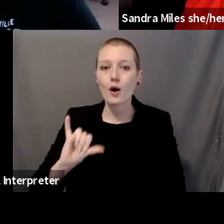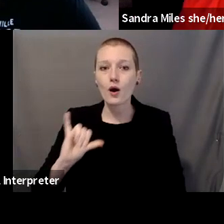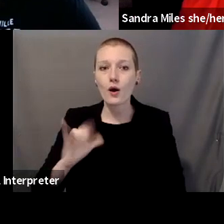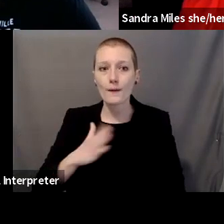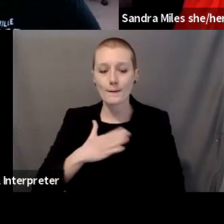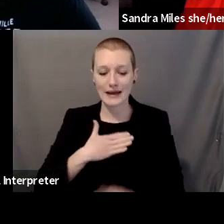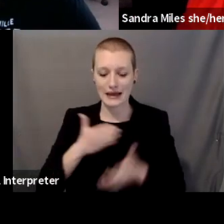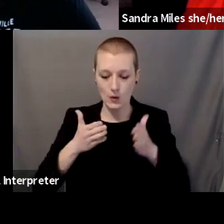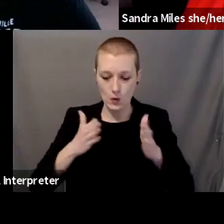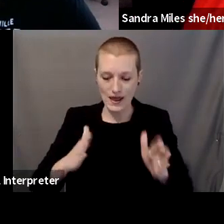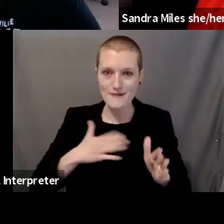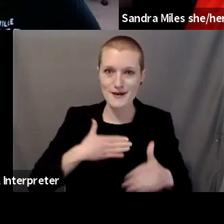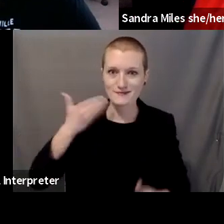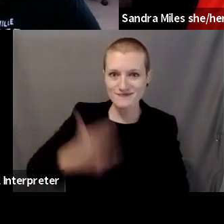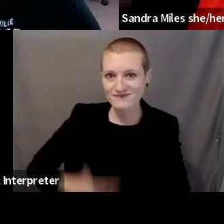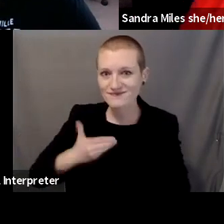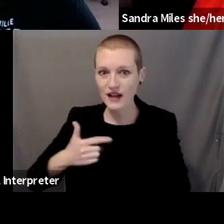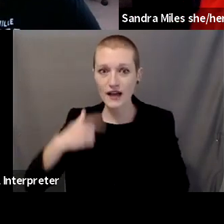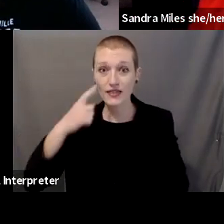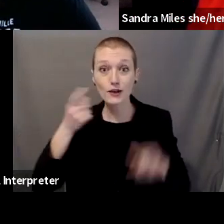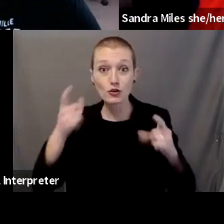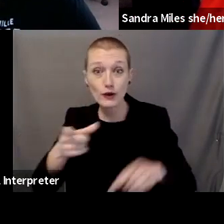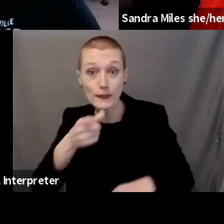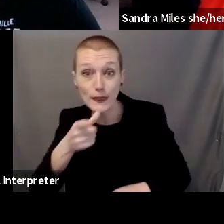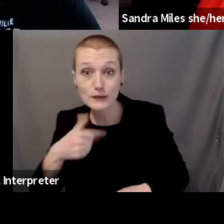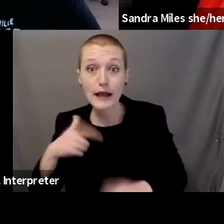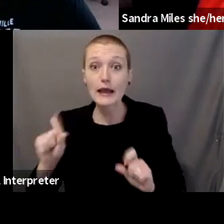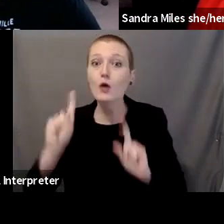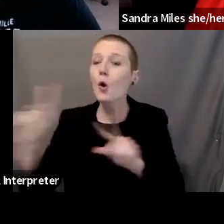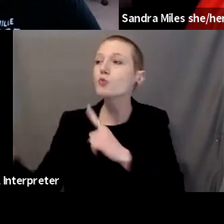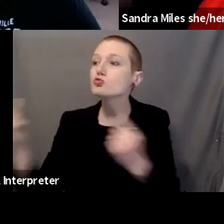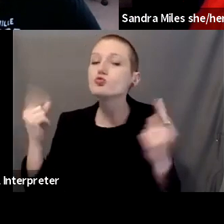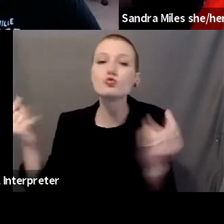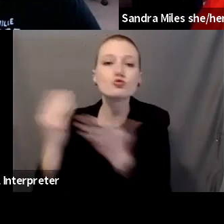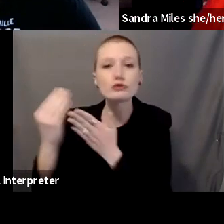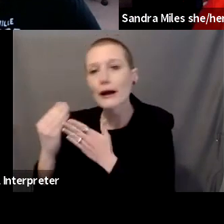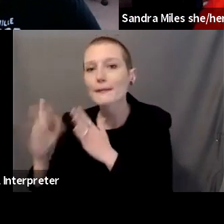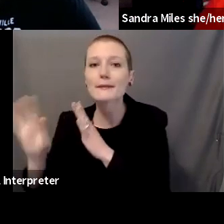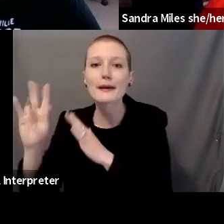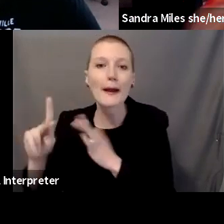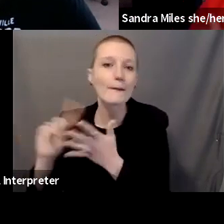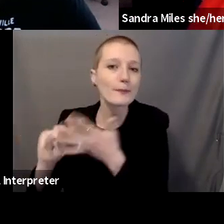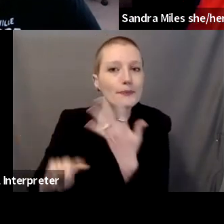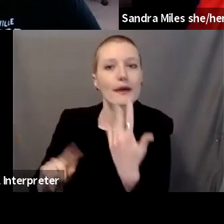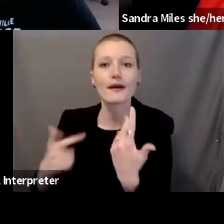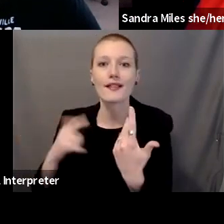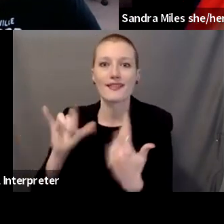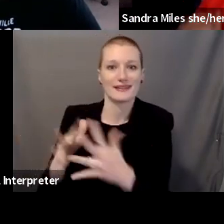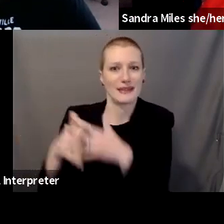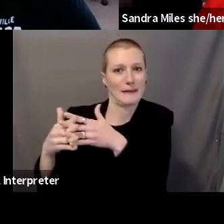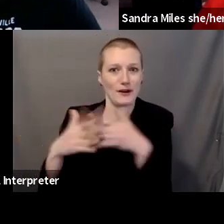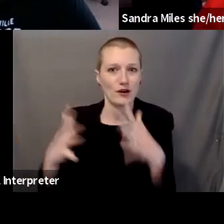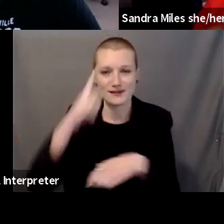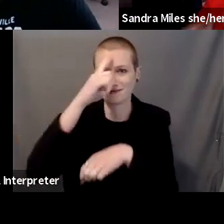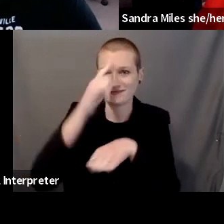the fact that I think I can go run errands during lunch is uniquely American. My expectations of time and space are uniquely American. And that's